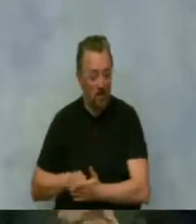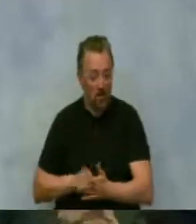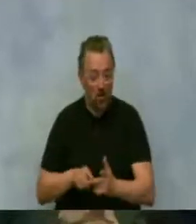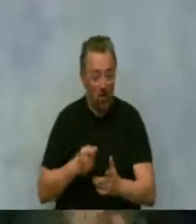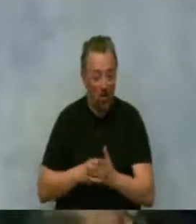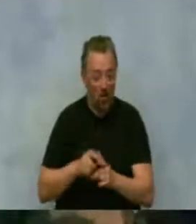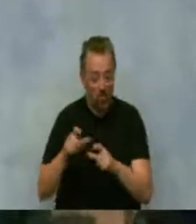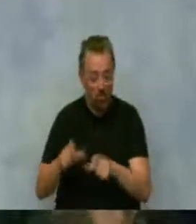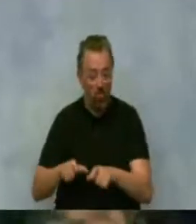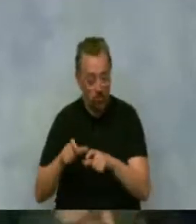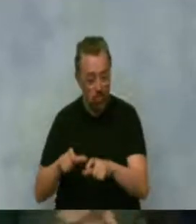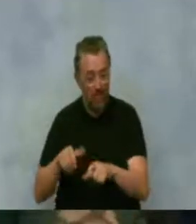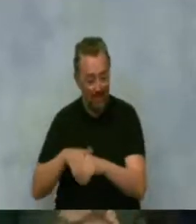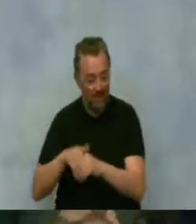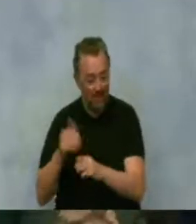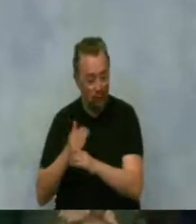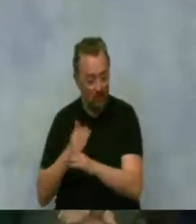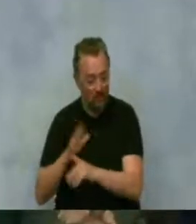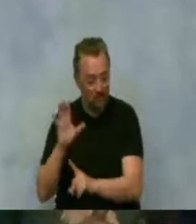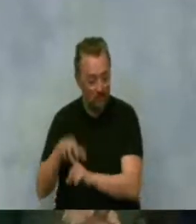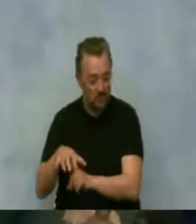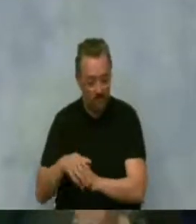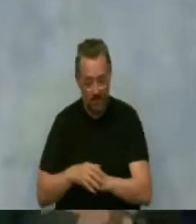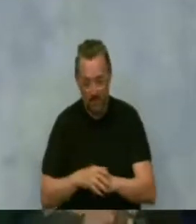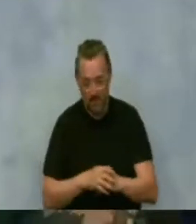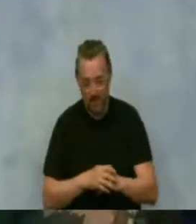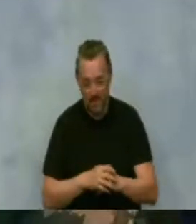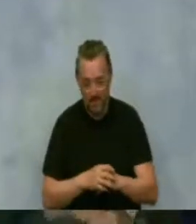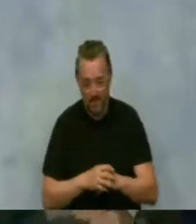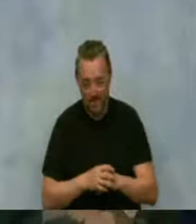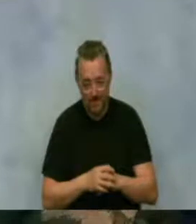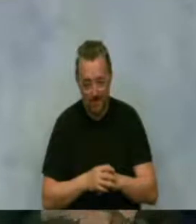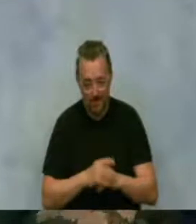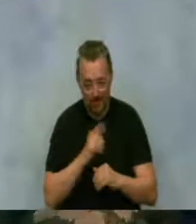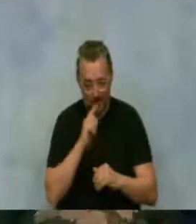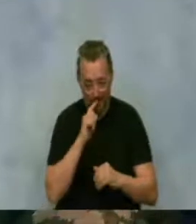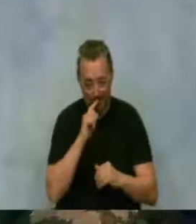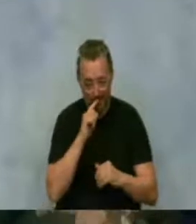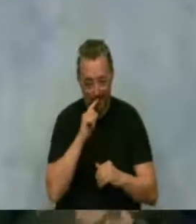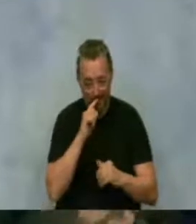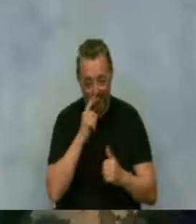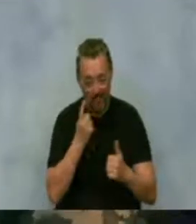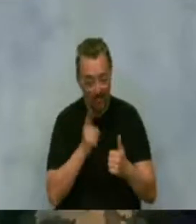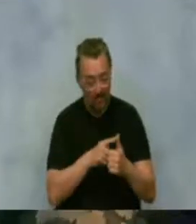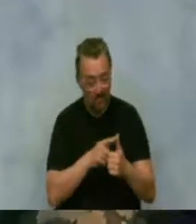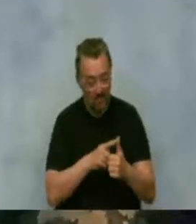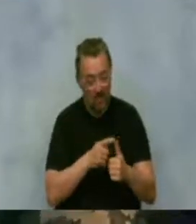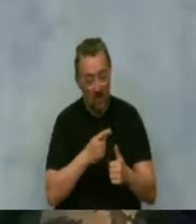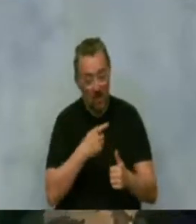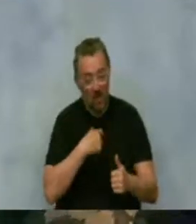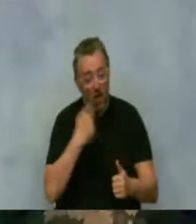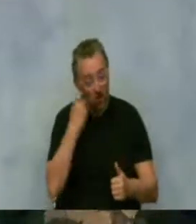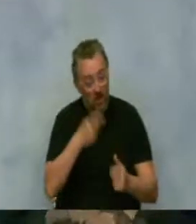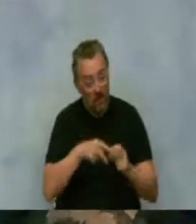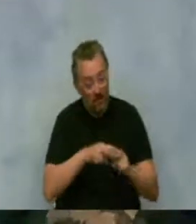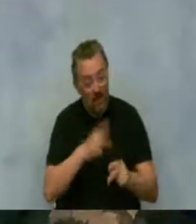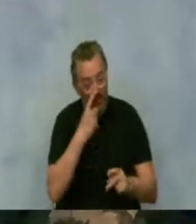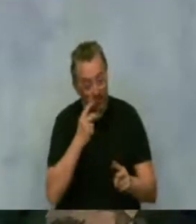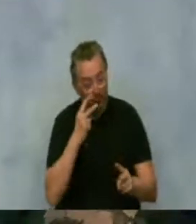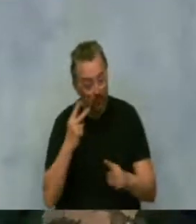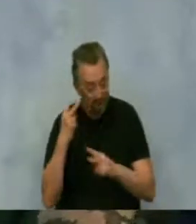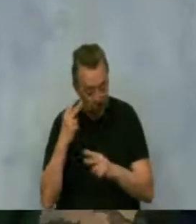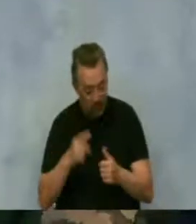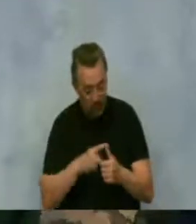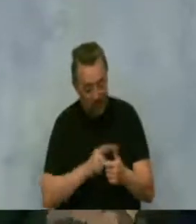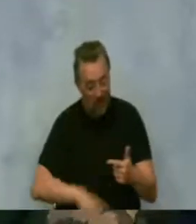stay in the private sector. So that's the first thing I would ask, is that can that be reviewed? The other thing